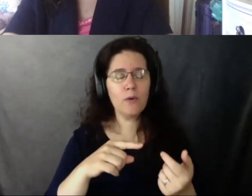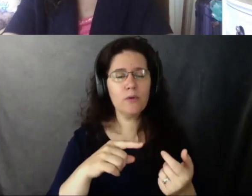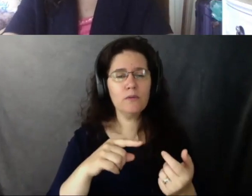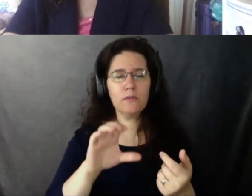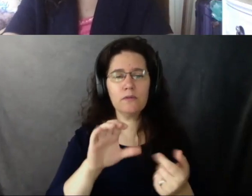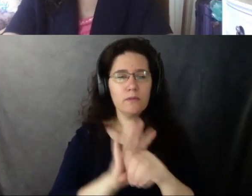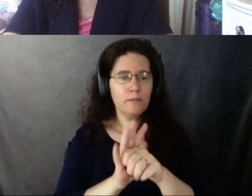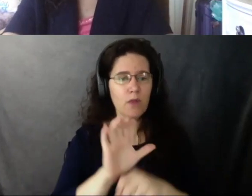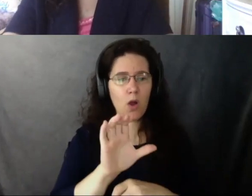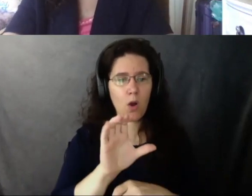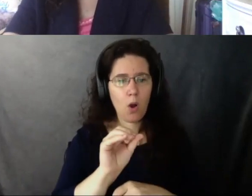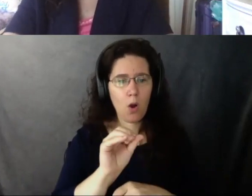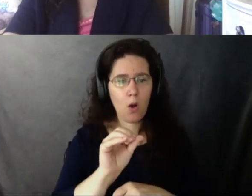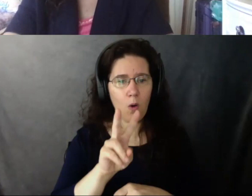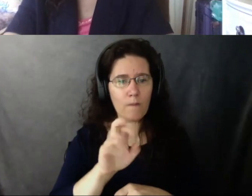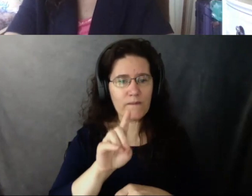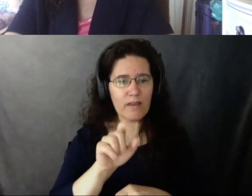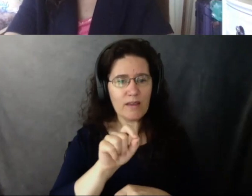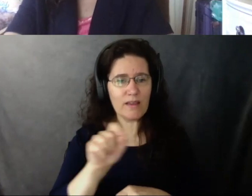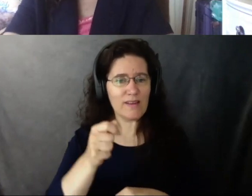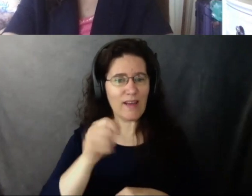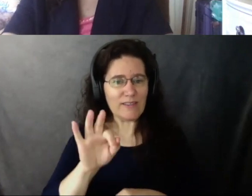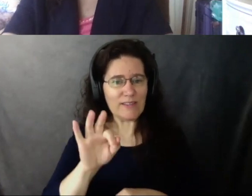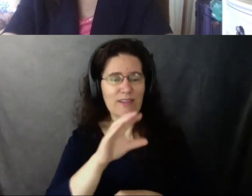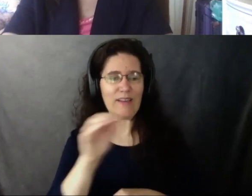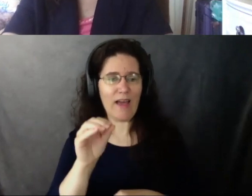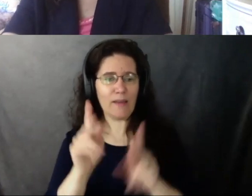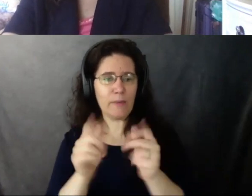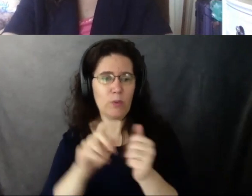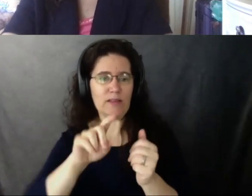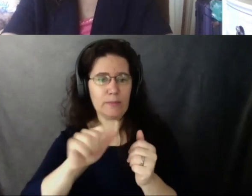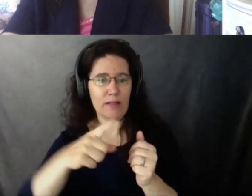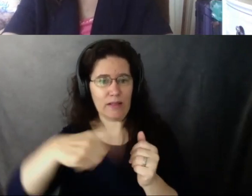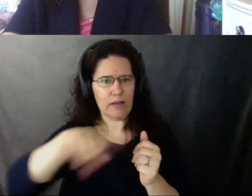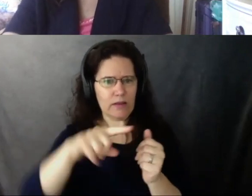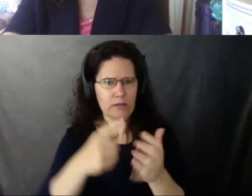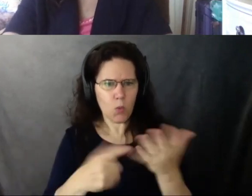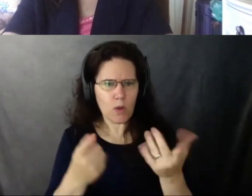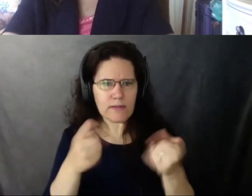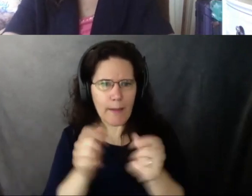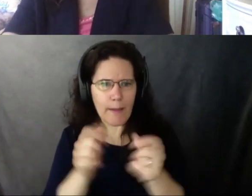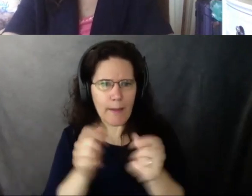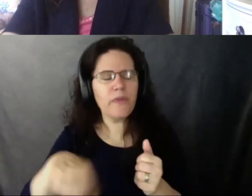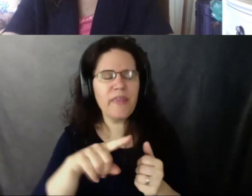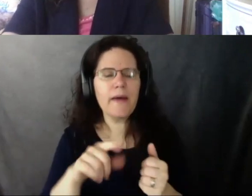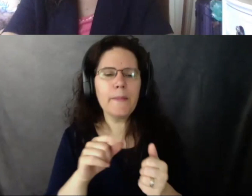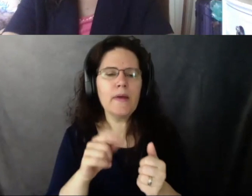to maintain informed, perhaps even reach out to